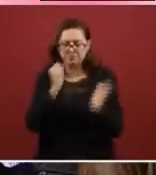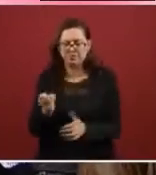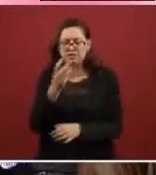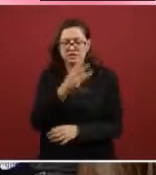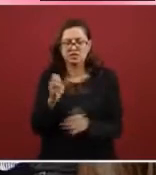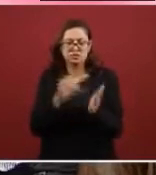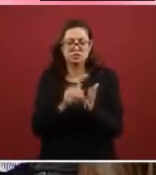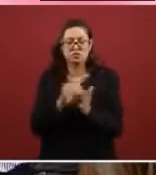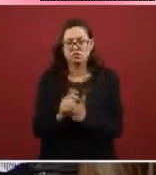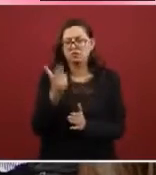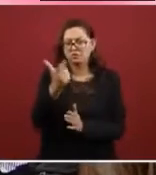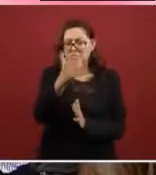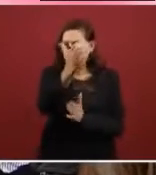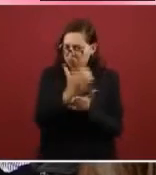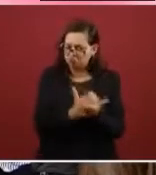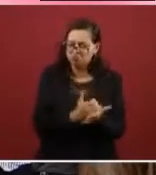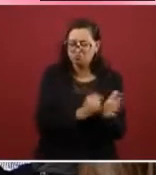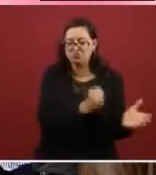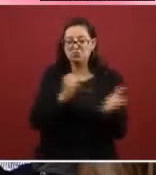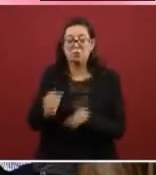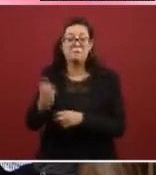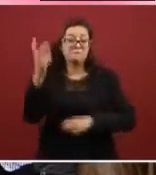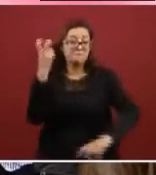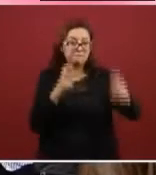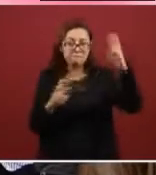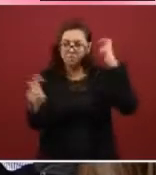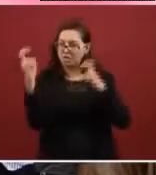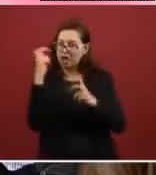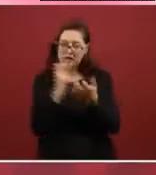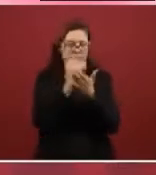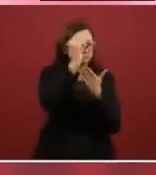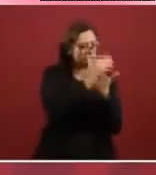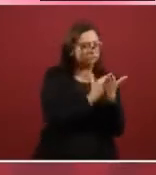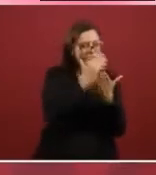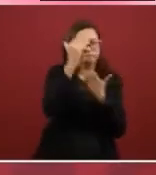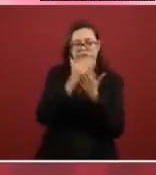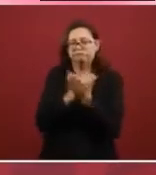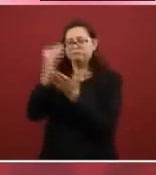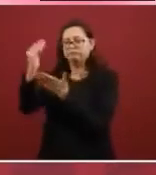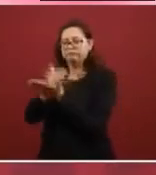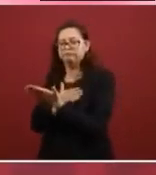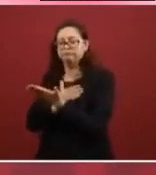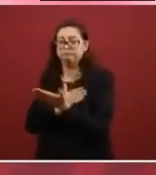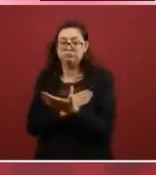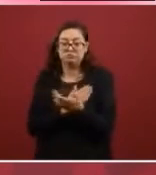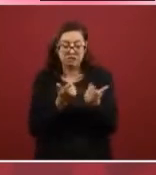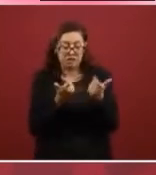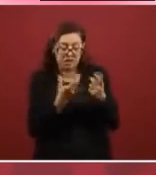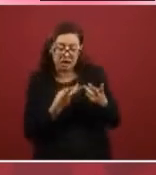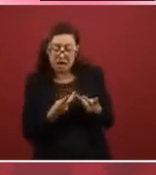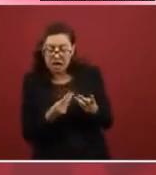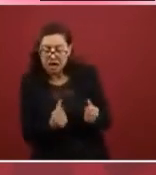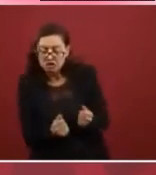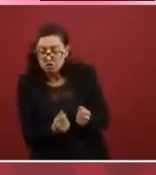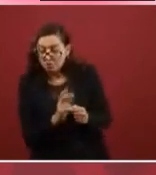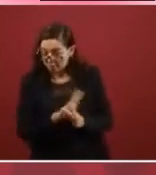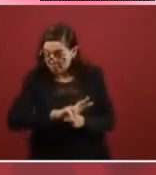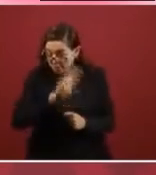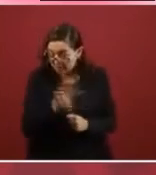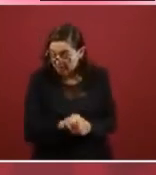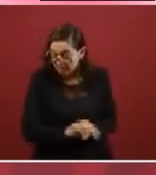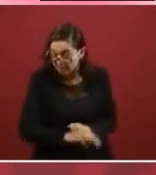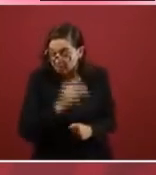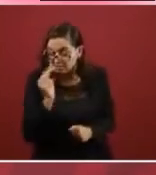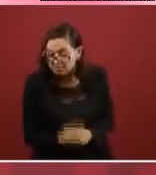370,000 million pesos. Estamos contrayendo todos los gastos que pueden considerarse imprescindibles all en el exterior, the, siempre y cuando nos afecte